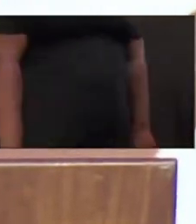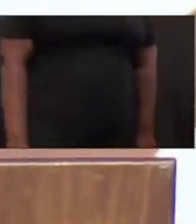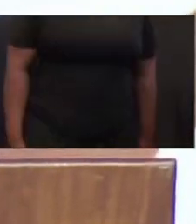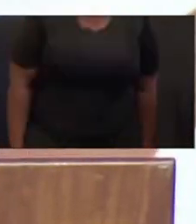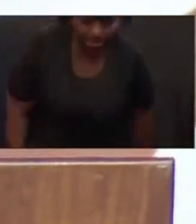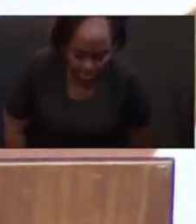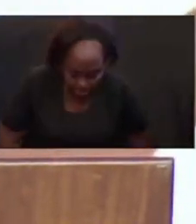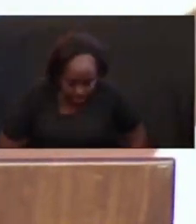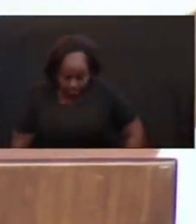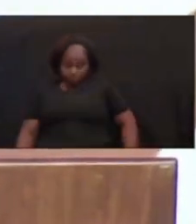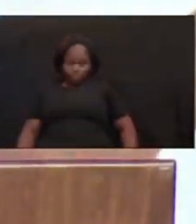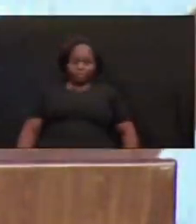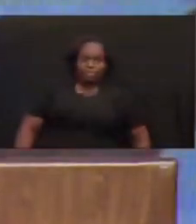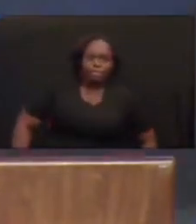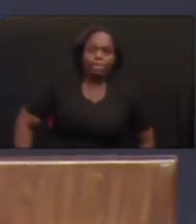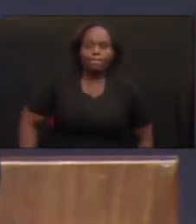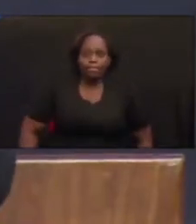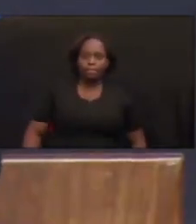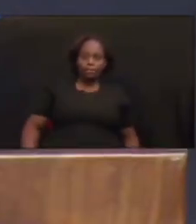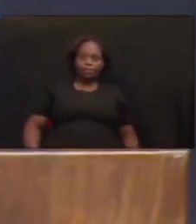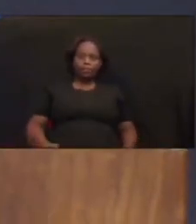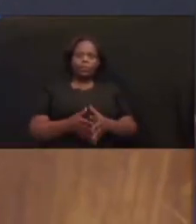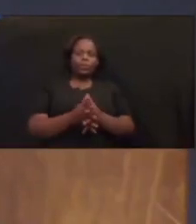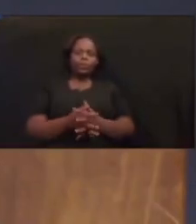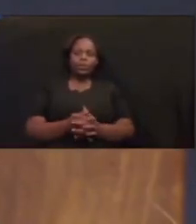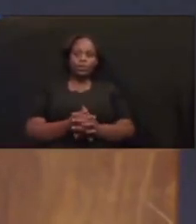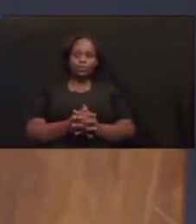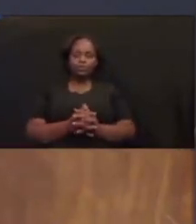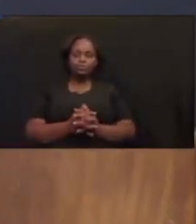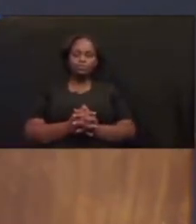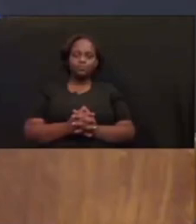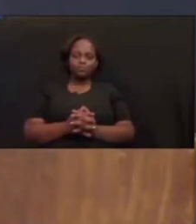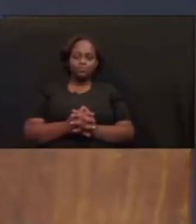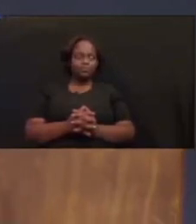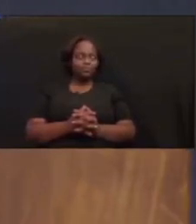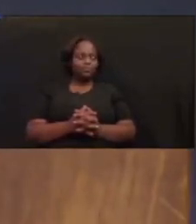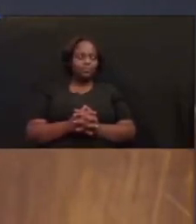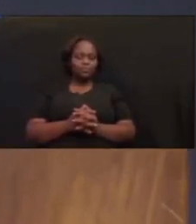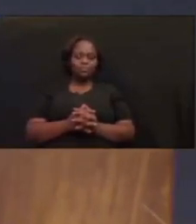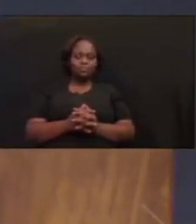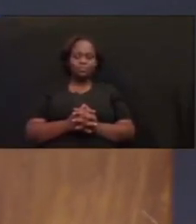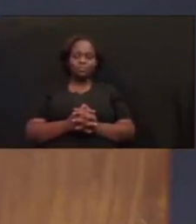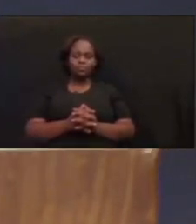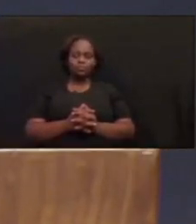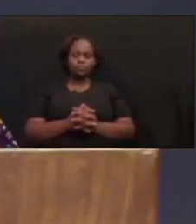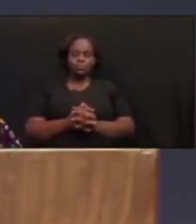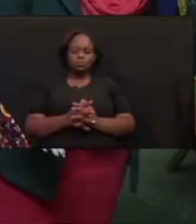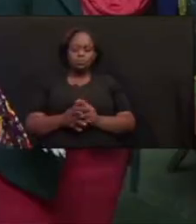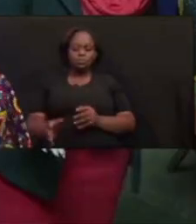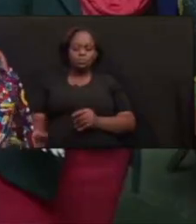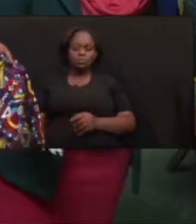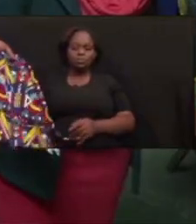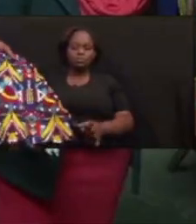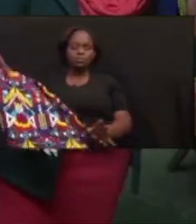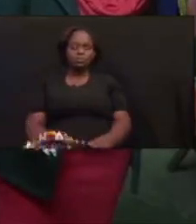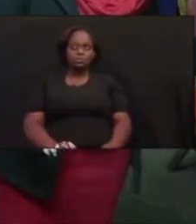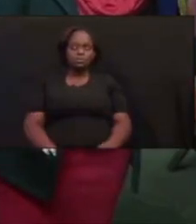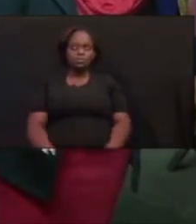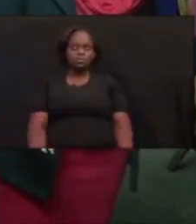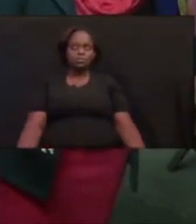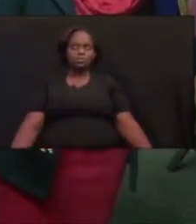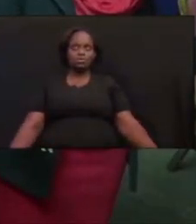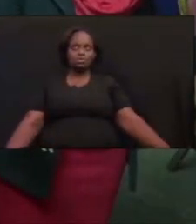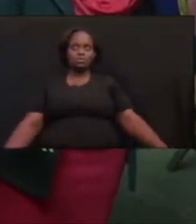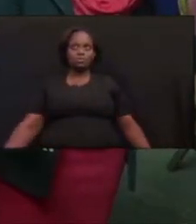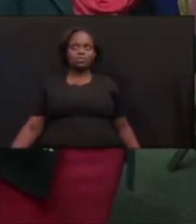Jesus. In Koinonia, we call it Jesus revealed and Jesus glorified. This is that kingdom